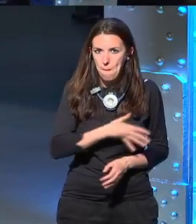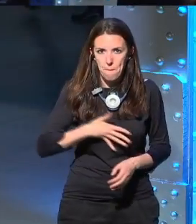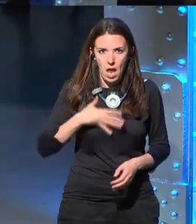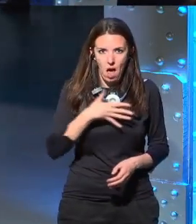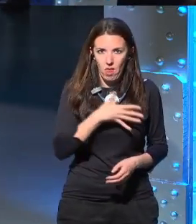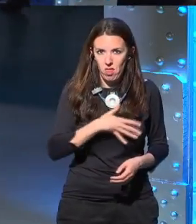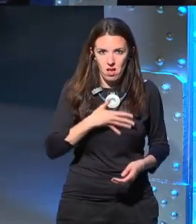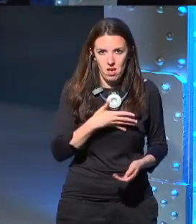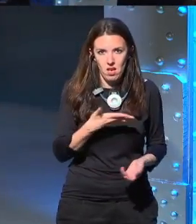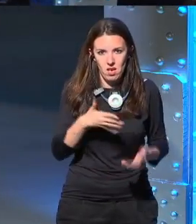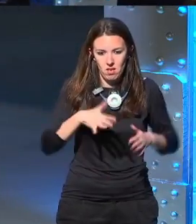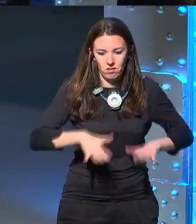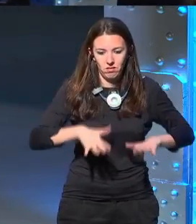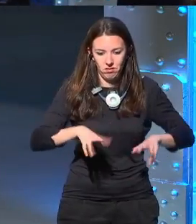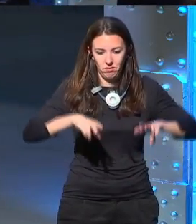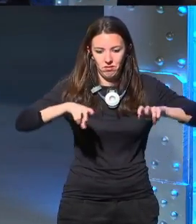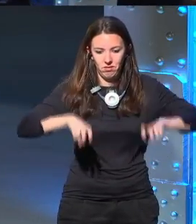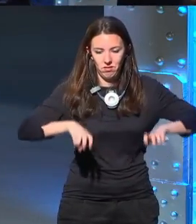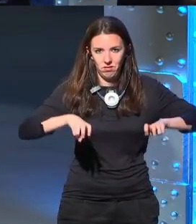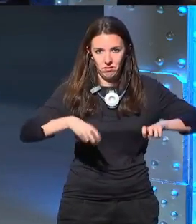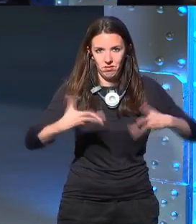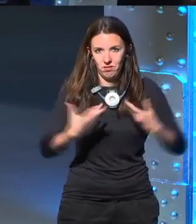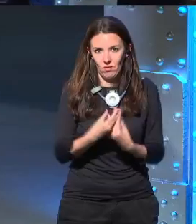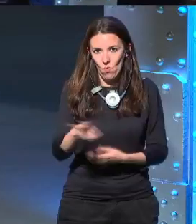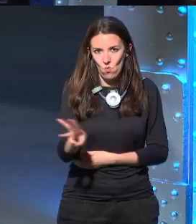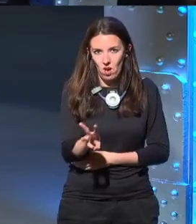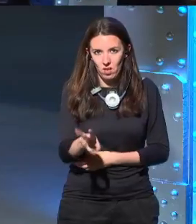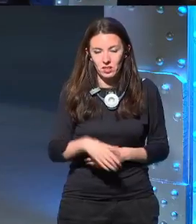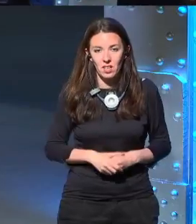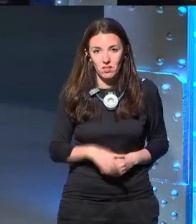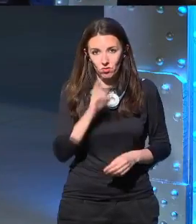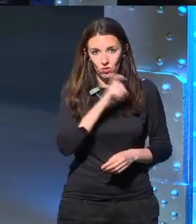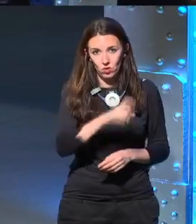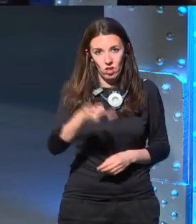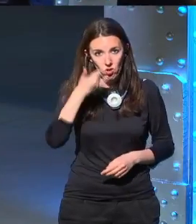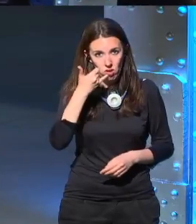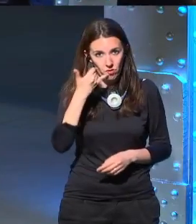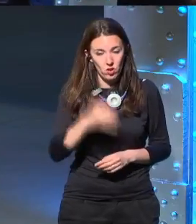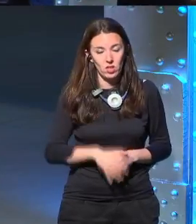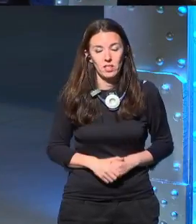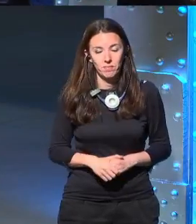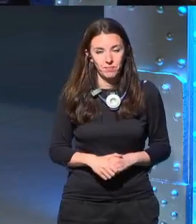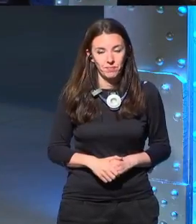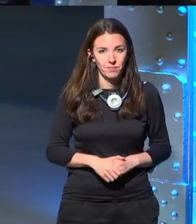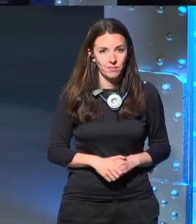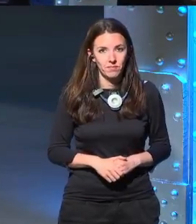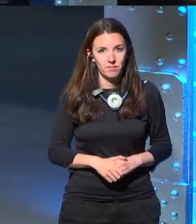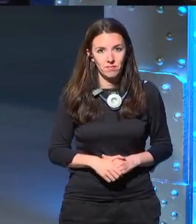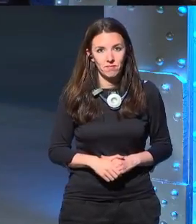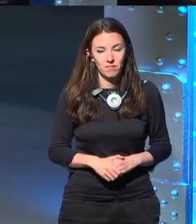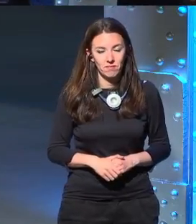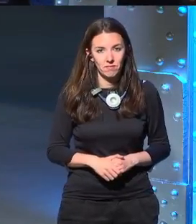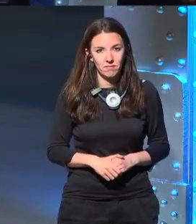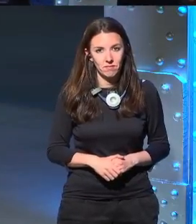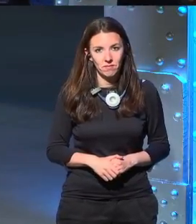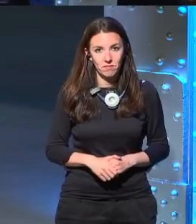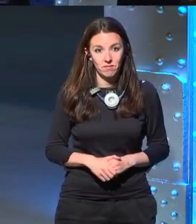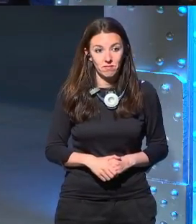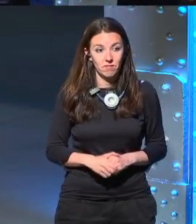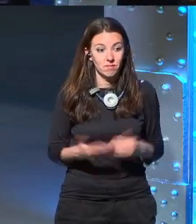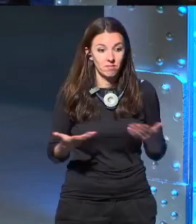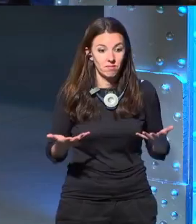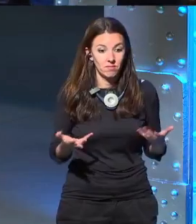Walter Isaacson together with Fundación Telefónica in our Tech and Society program. I will switch to Spanish. Since you have direct translation,